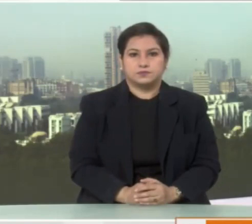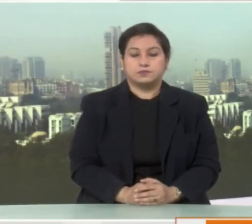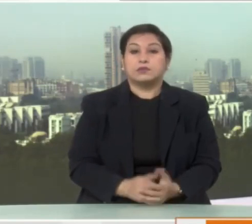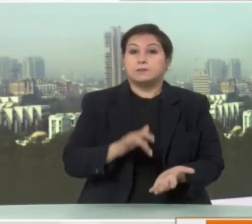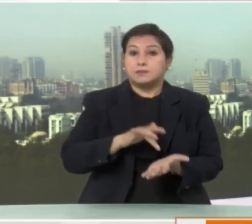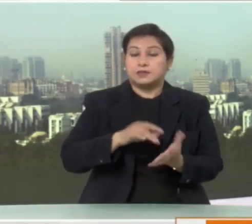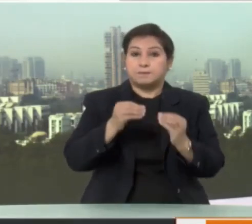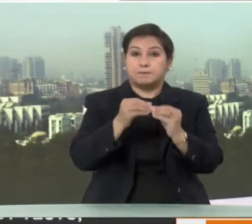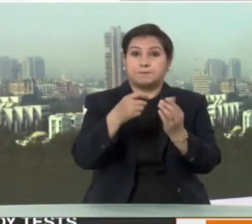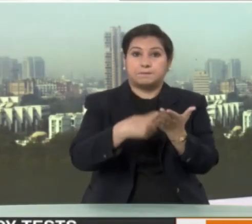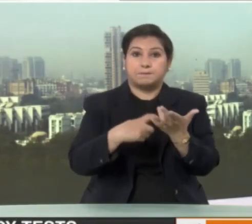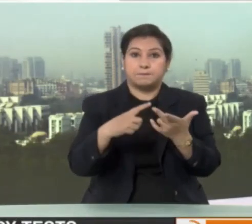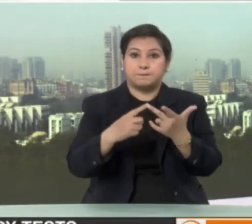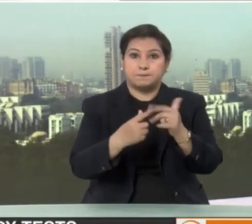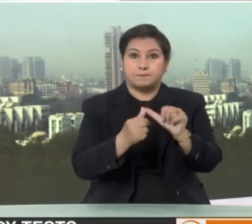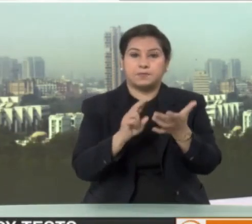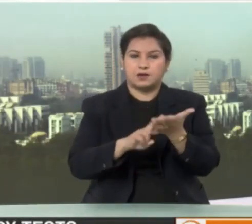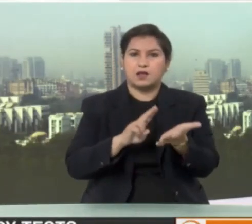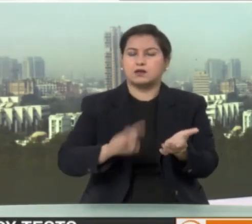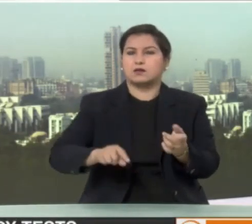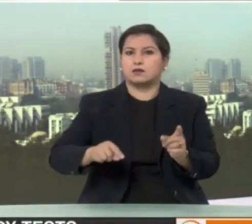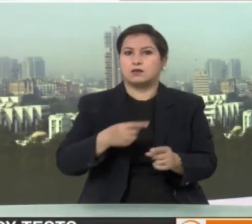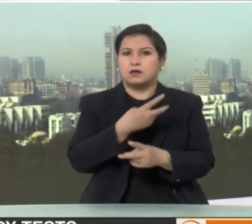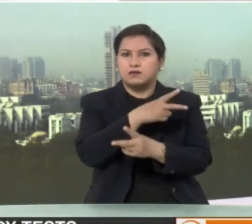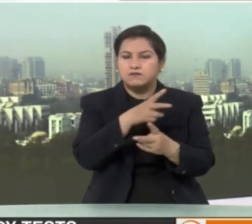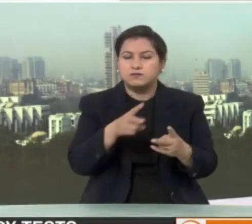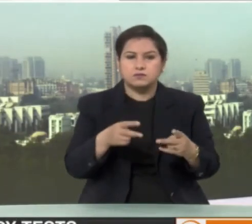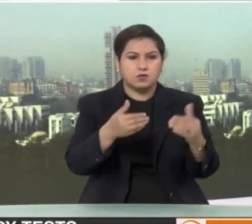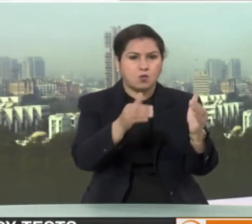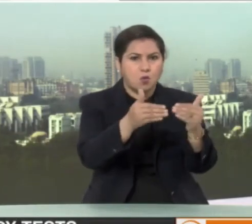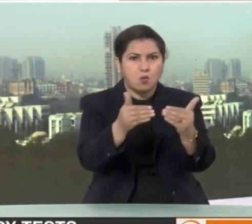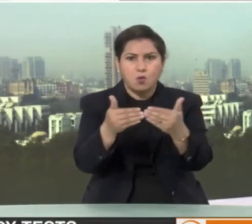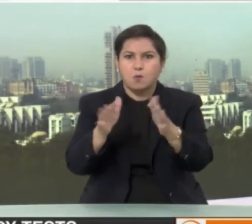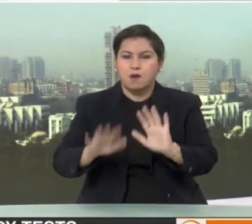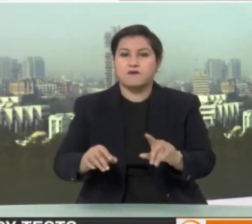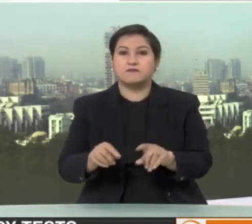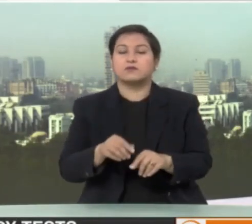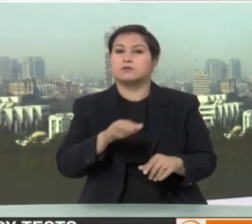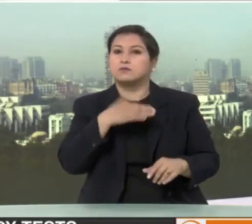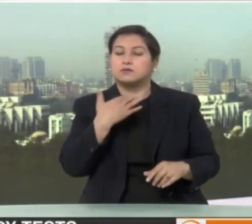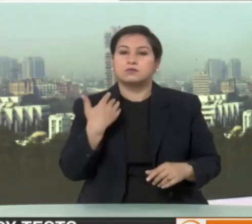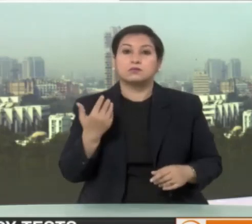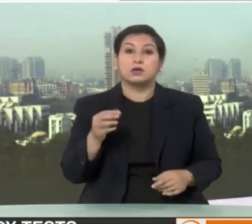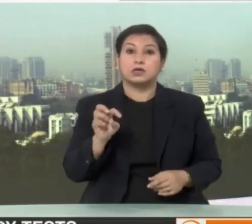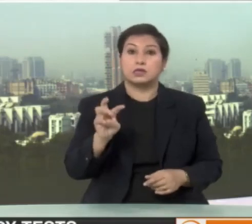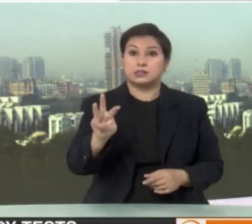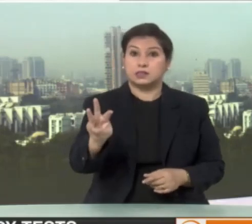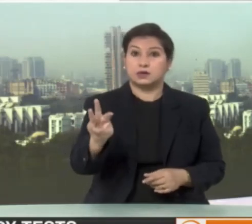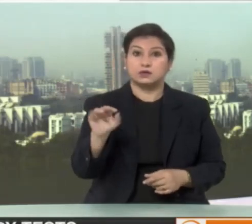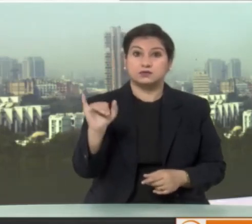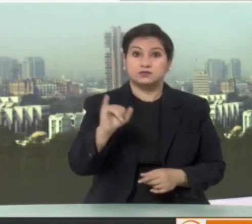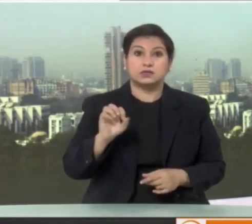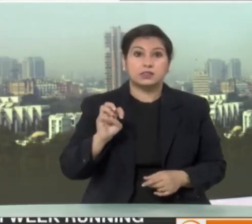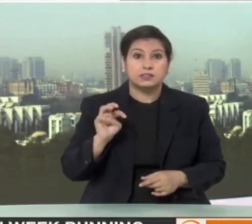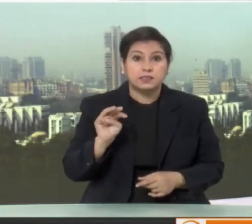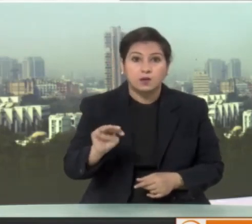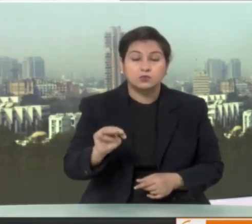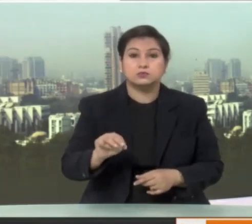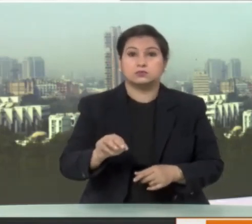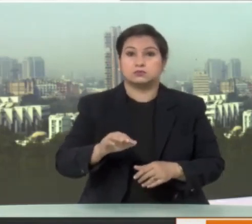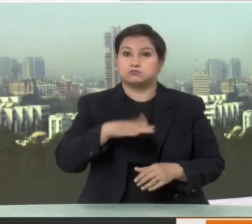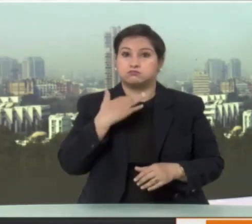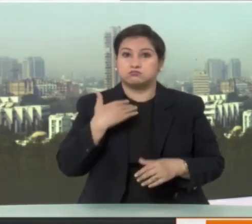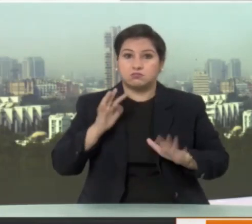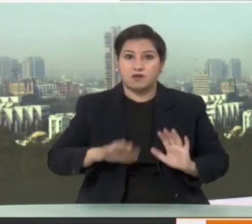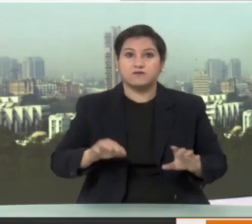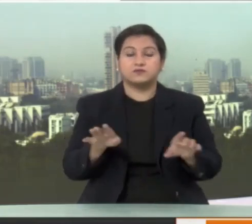In Britain, varying degrees of lockdown continue as death toll passes 36,000 and total number of confirmed cases